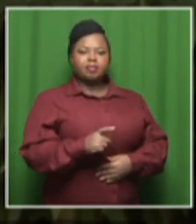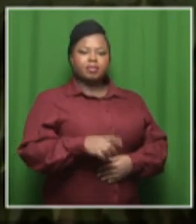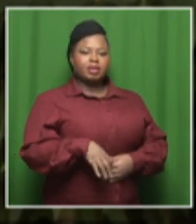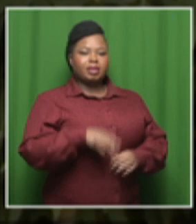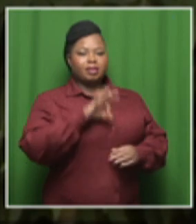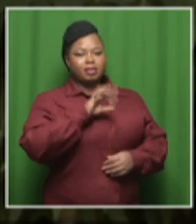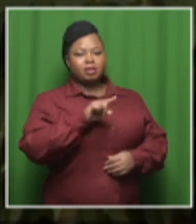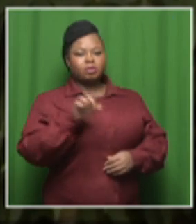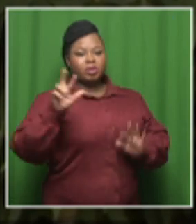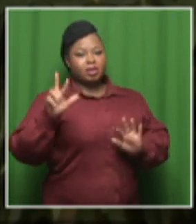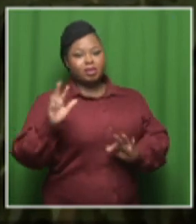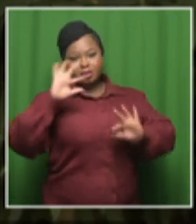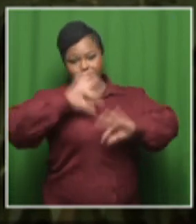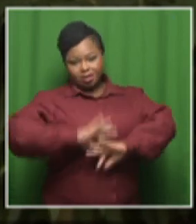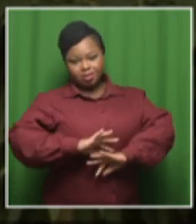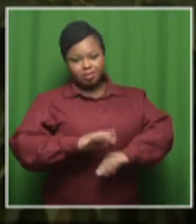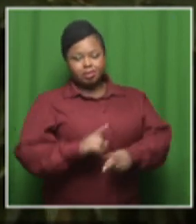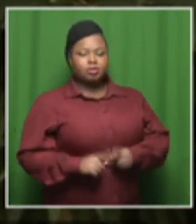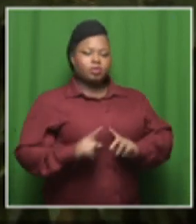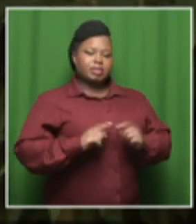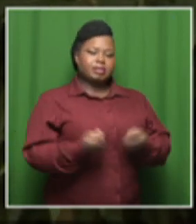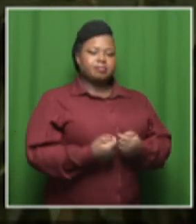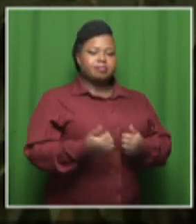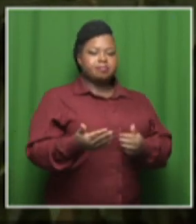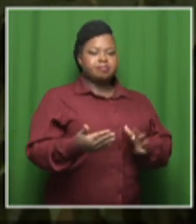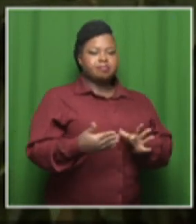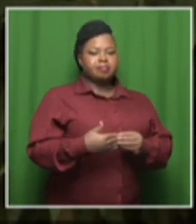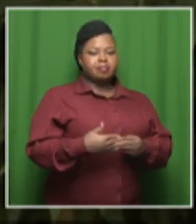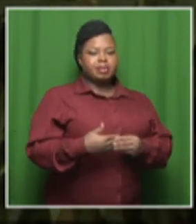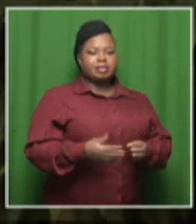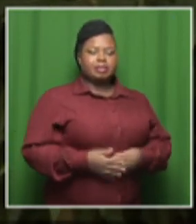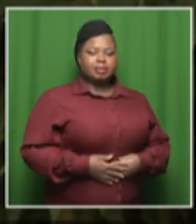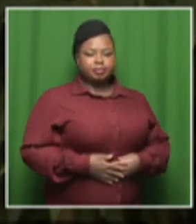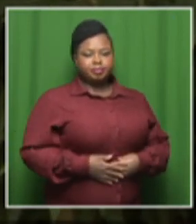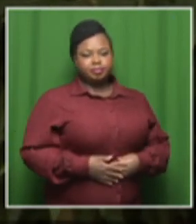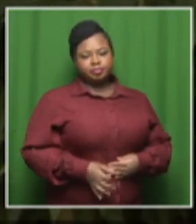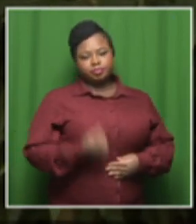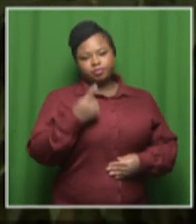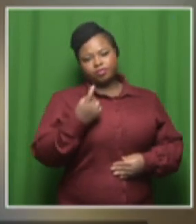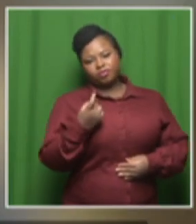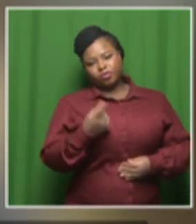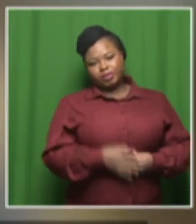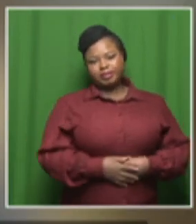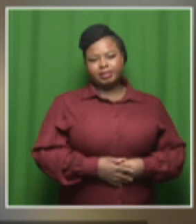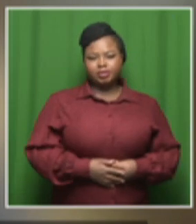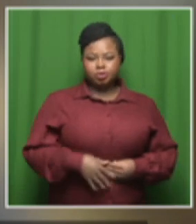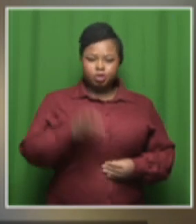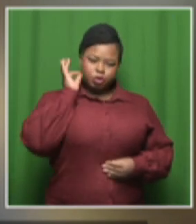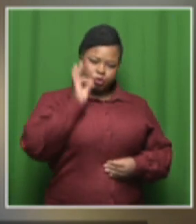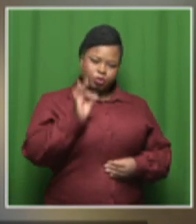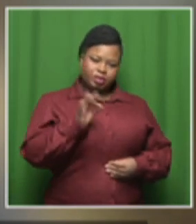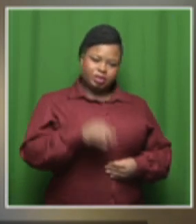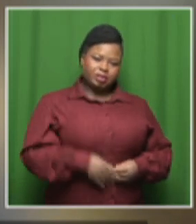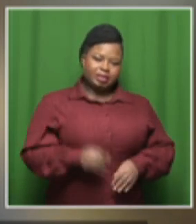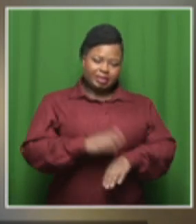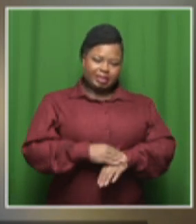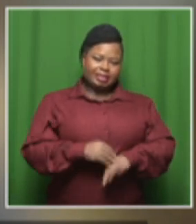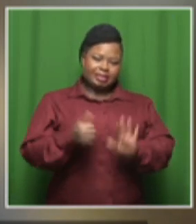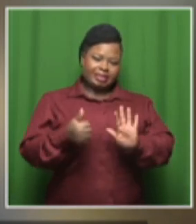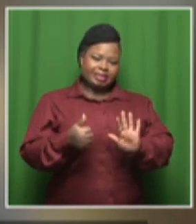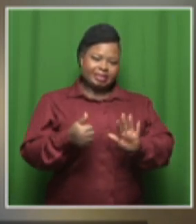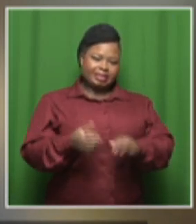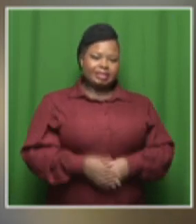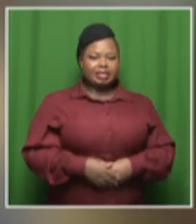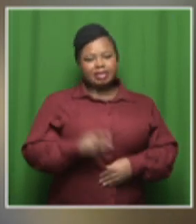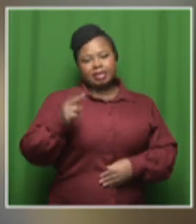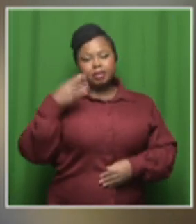at night. Yeah, they are our team members. We have one tiny little one. She's so cute. She's 6 years old,